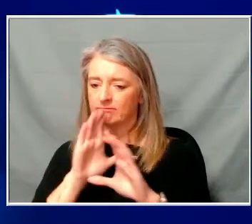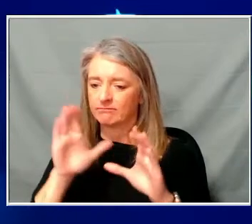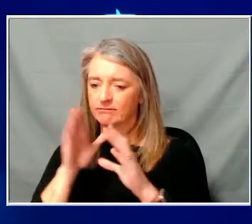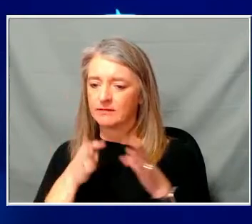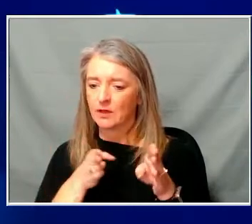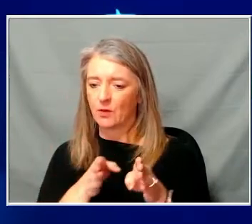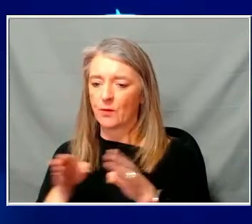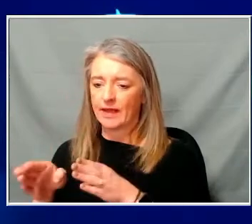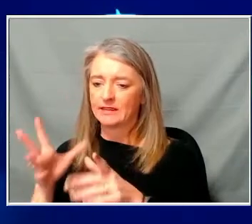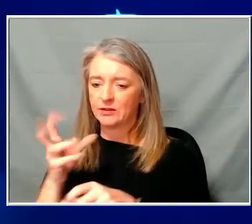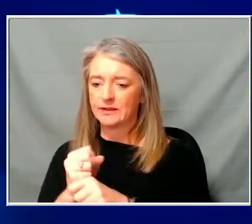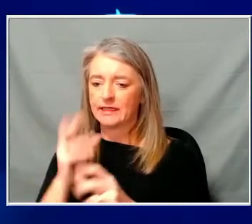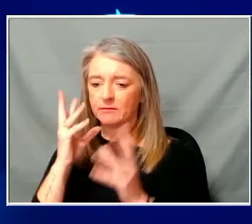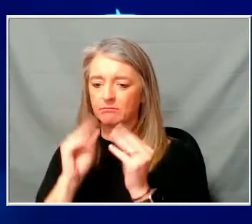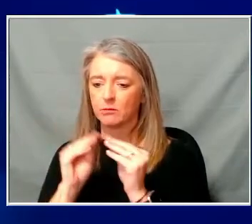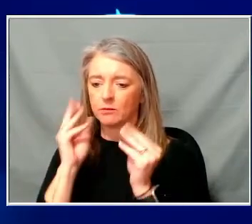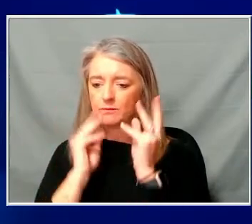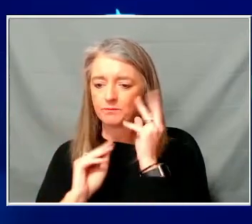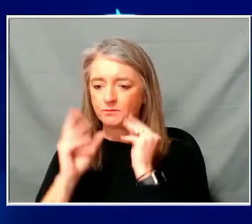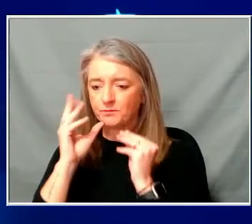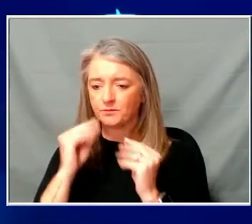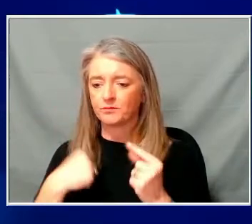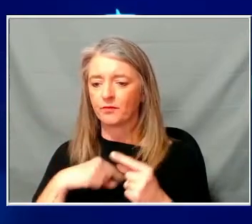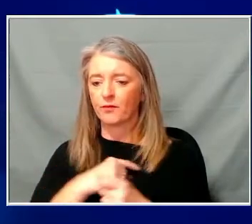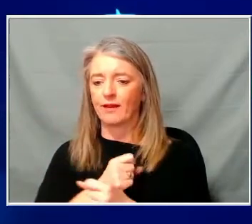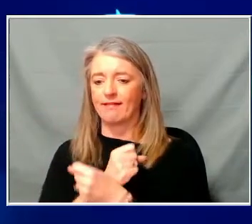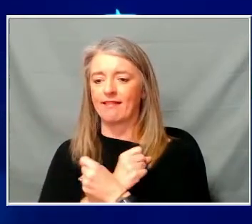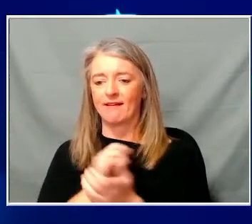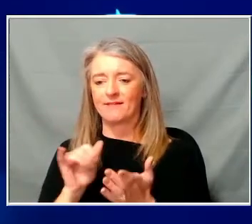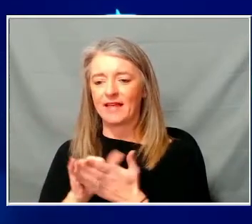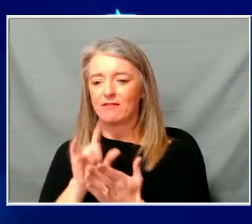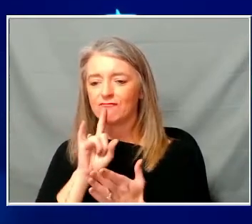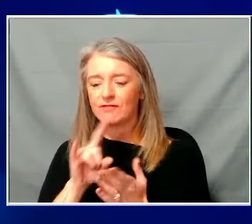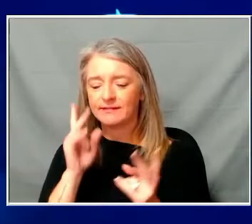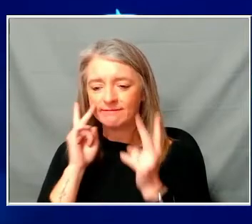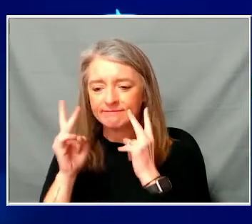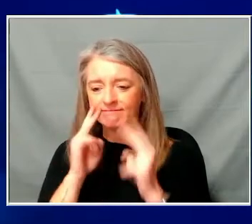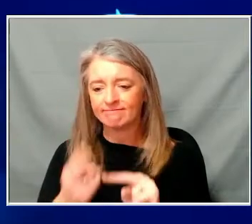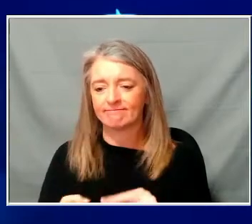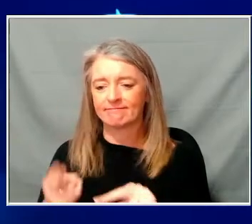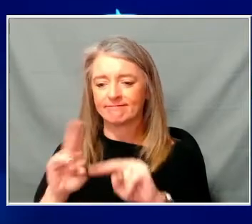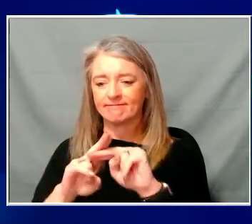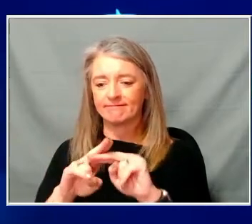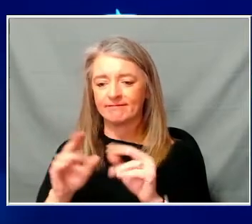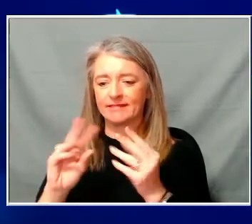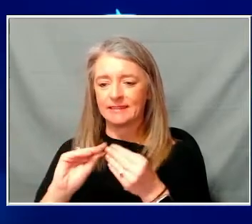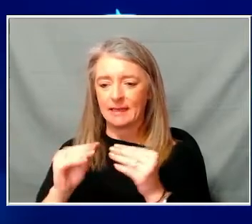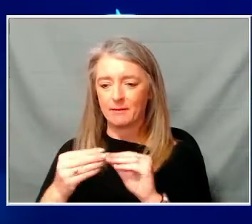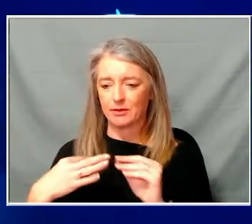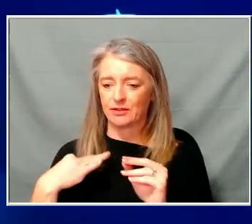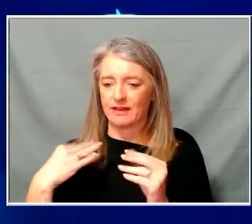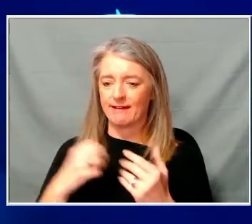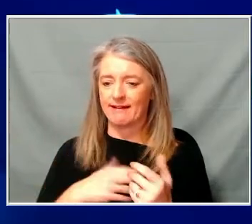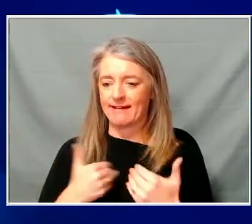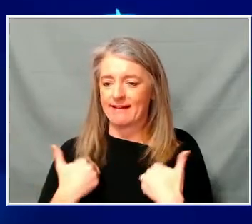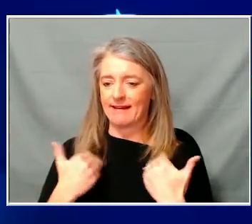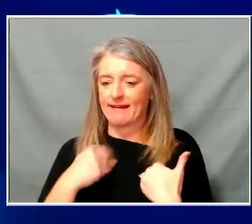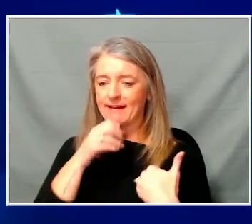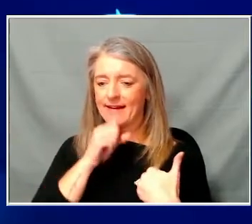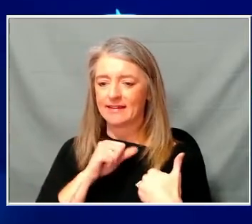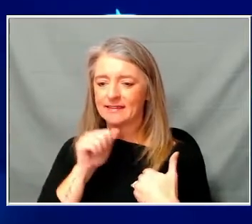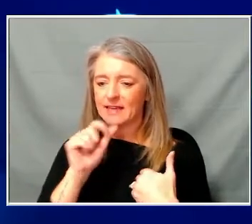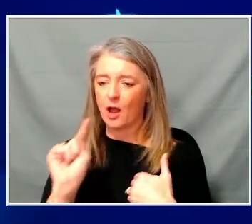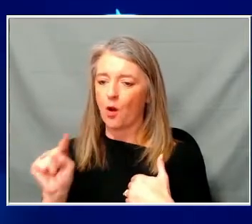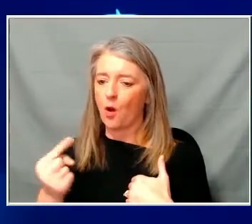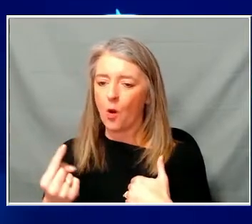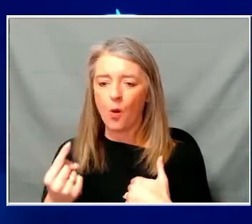that experience. And of course, we love that. And so we've really seen an uptick in our volunteers in the younger age. Not only because